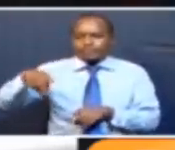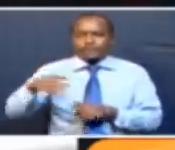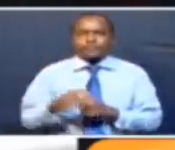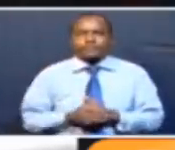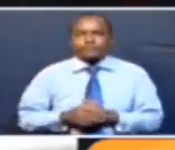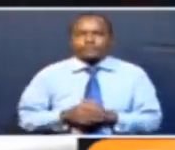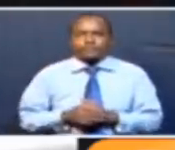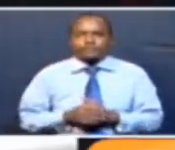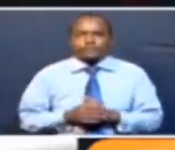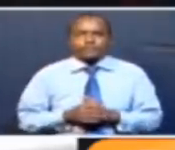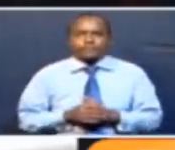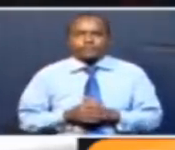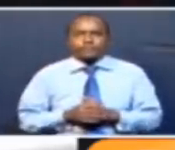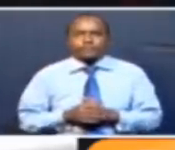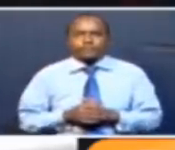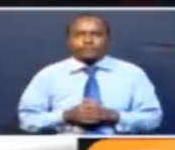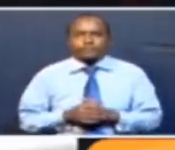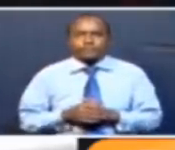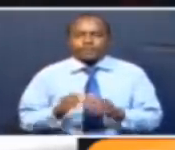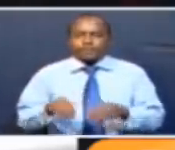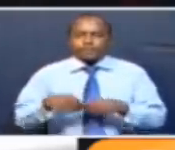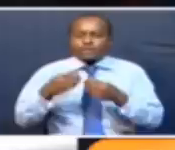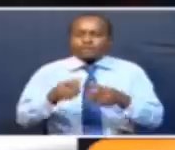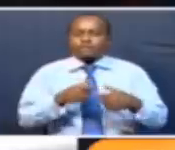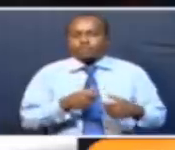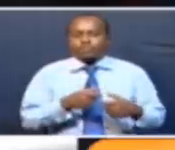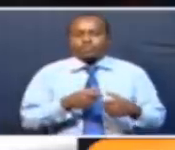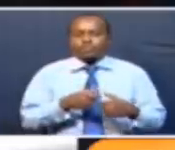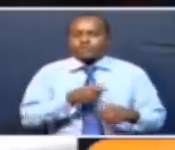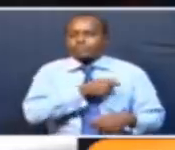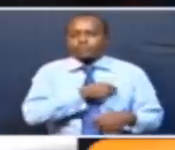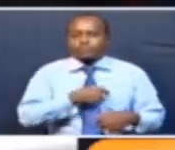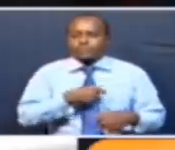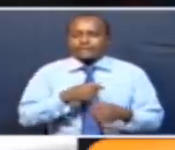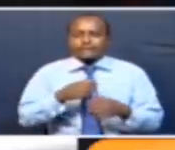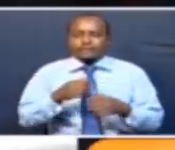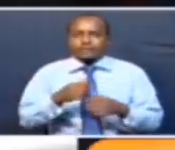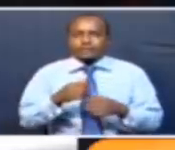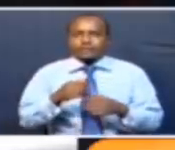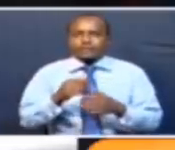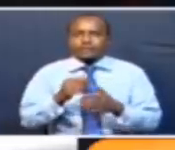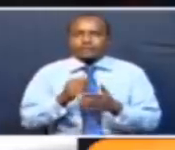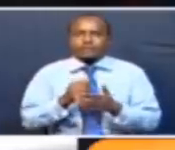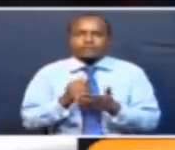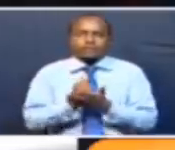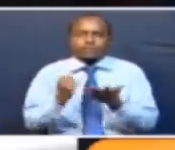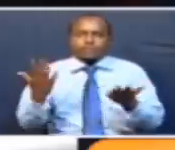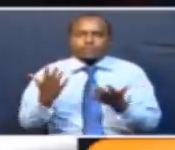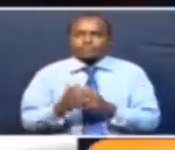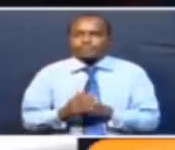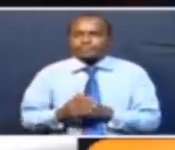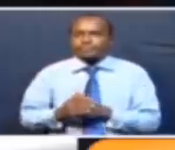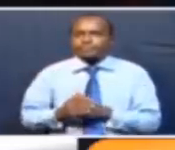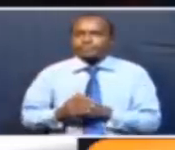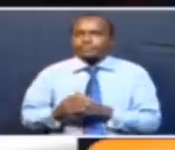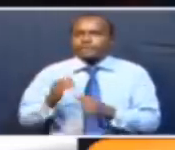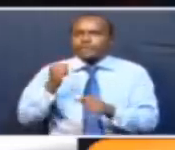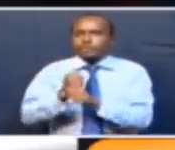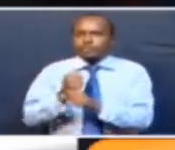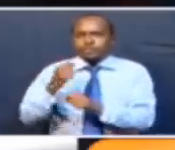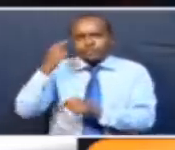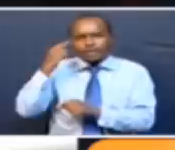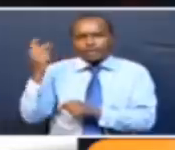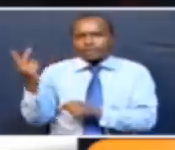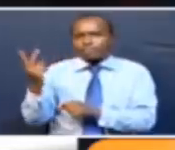diplomatic passport to travel very fast back to Kenya. Yeah. Okay, before I let you go, Nelson, do you think these two will get along?